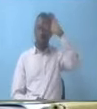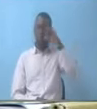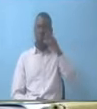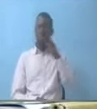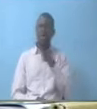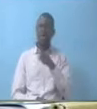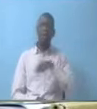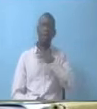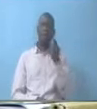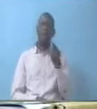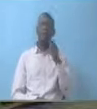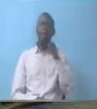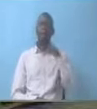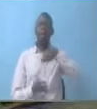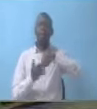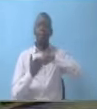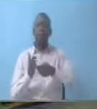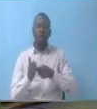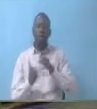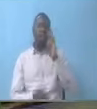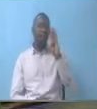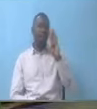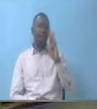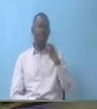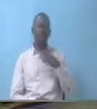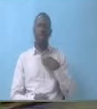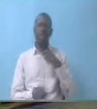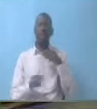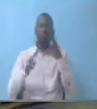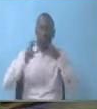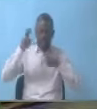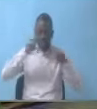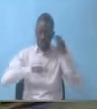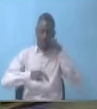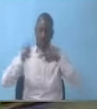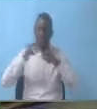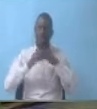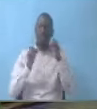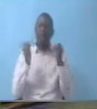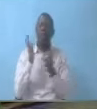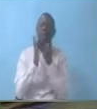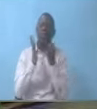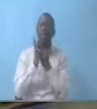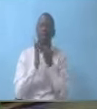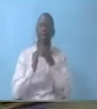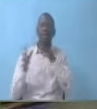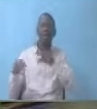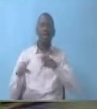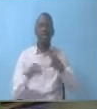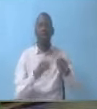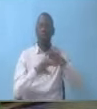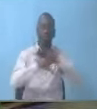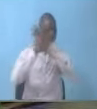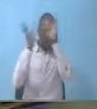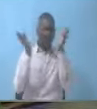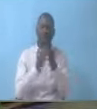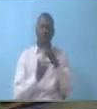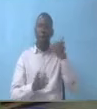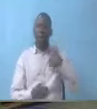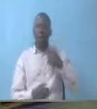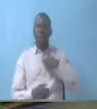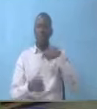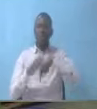point B, to inquire and investigate into the activities of all persons referred to in paragraph that and that and